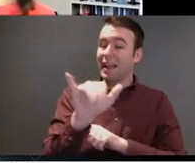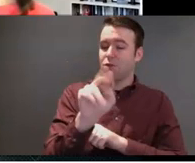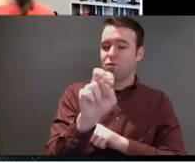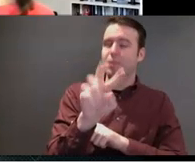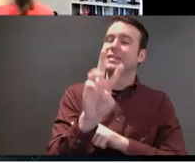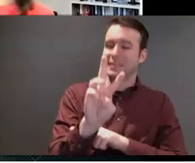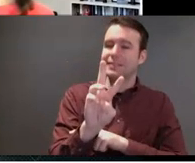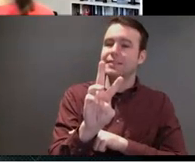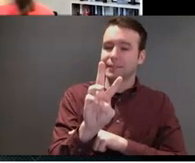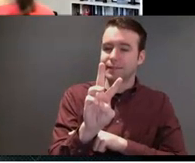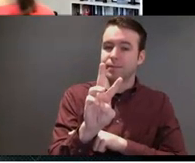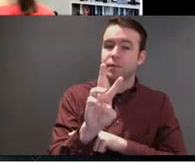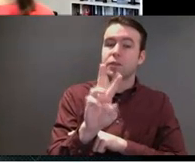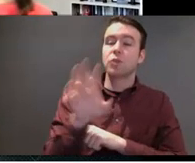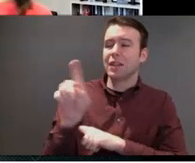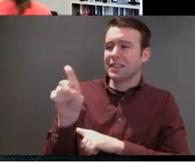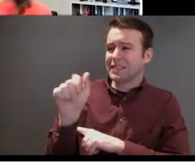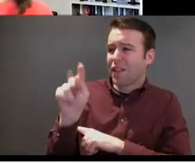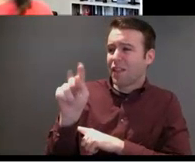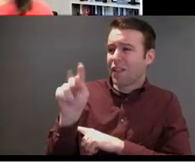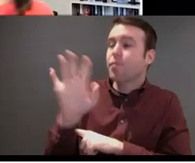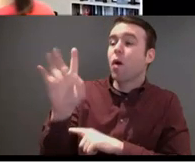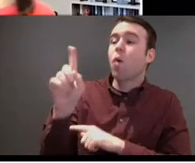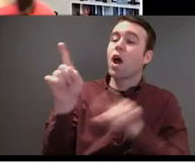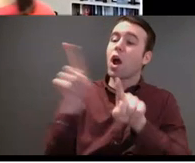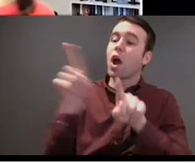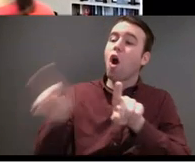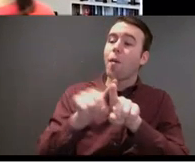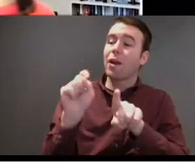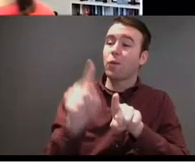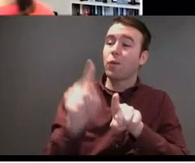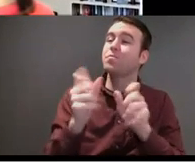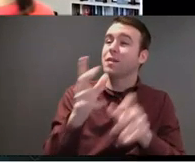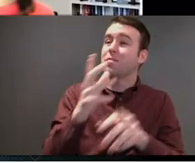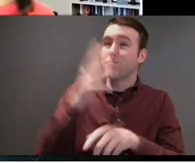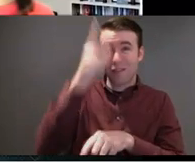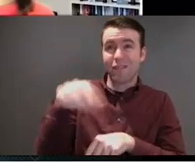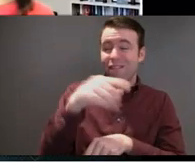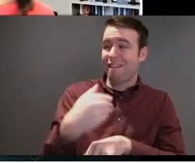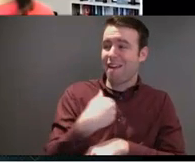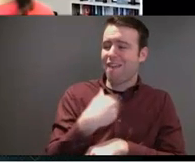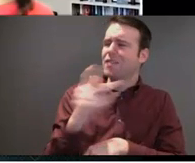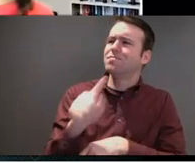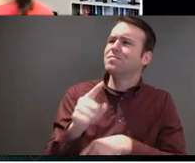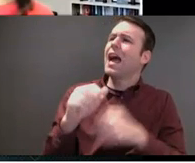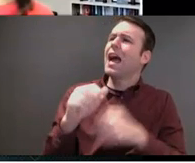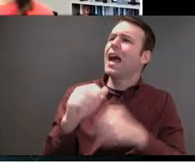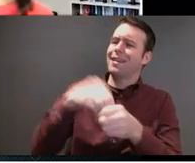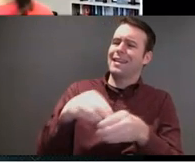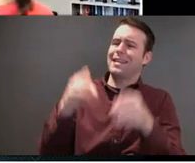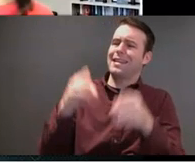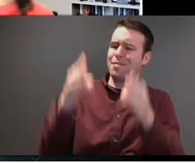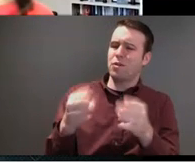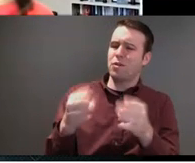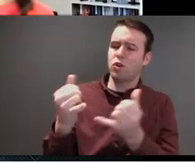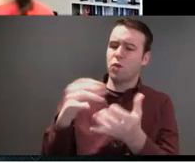6th. So, Zanthi, one common question parents ask is, how is the in-person concurrent